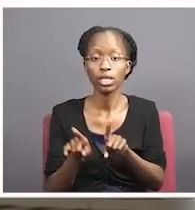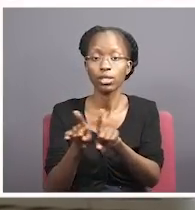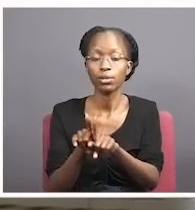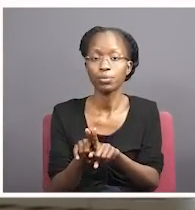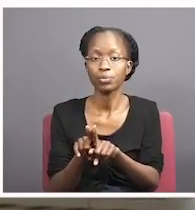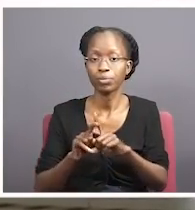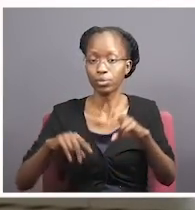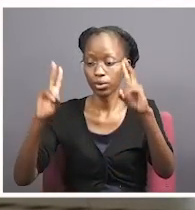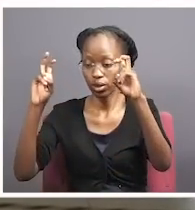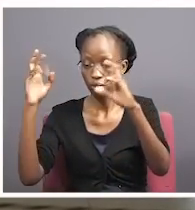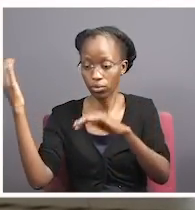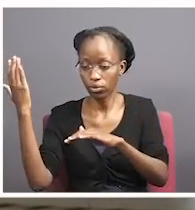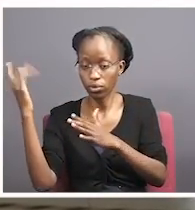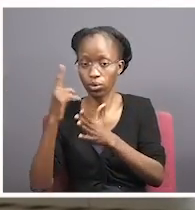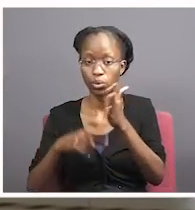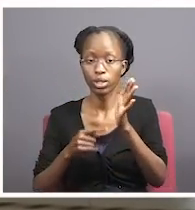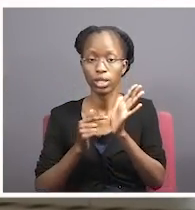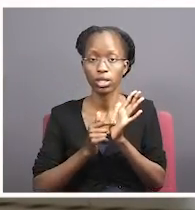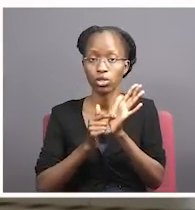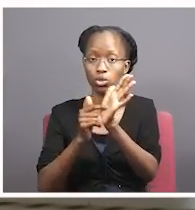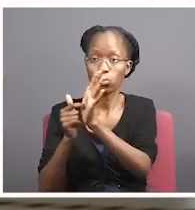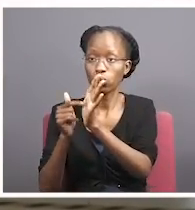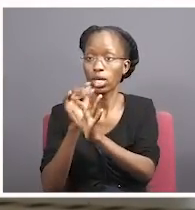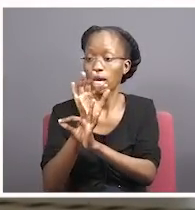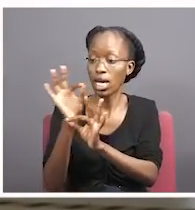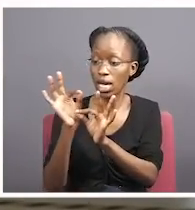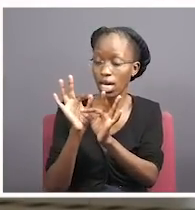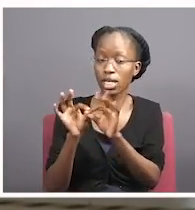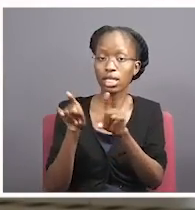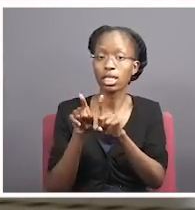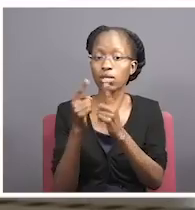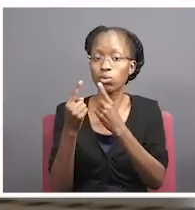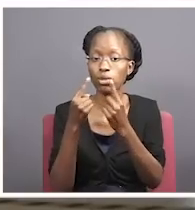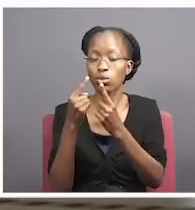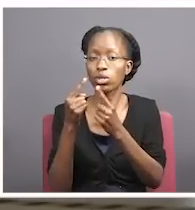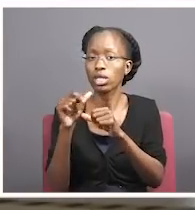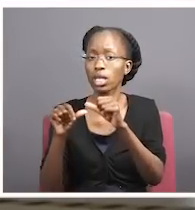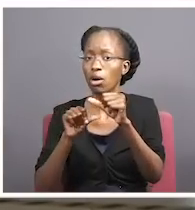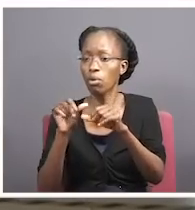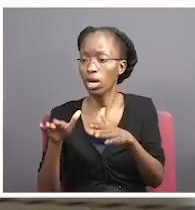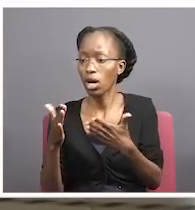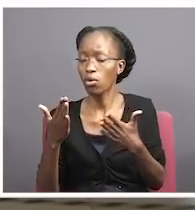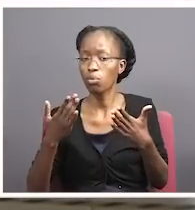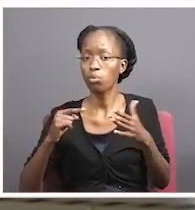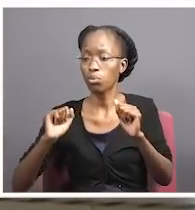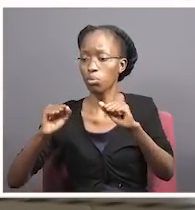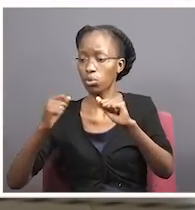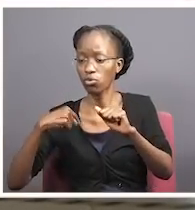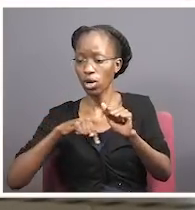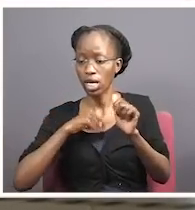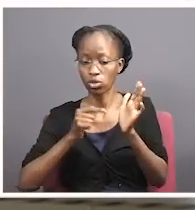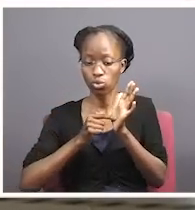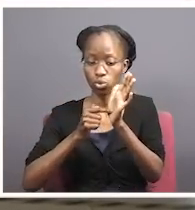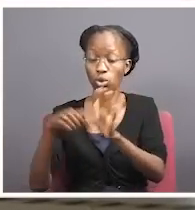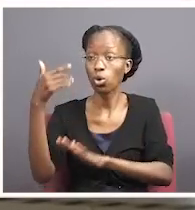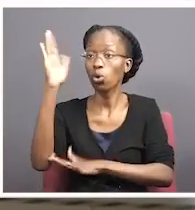today. Our topic today is radiant excellence. And we are talking about how we can